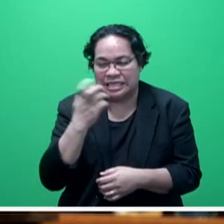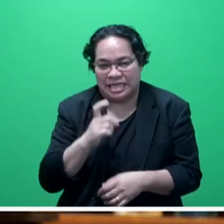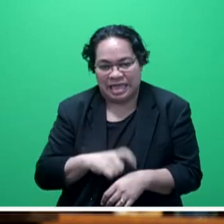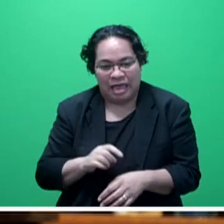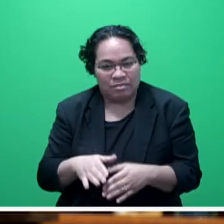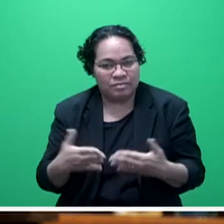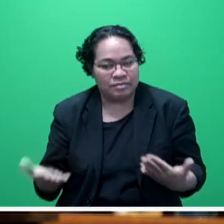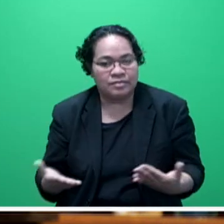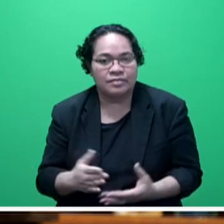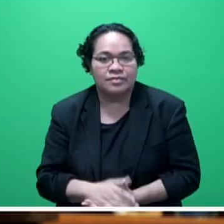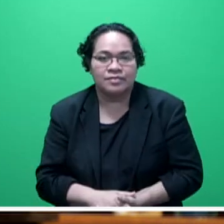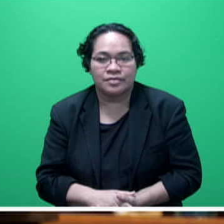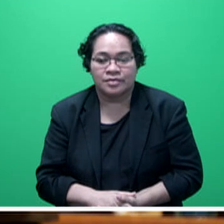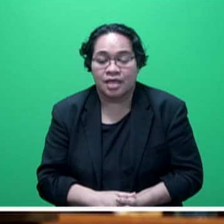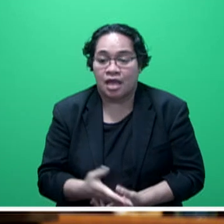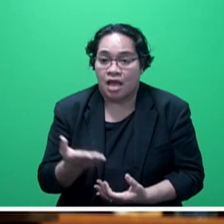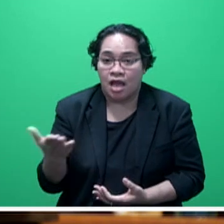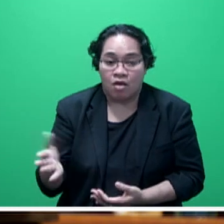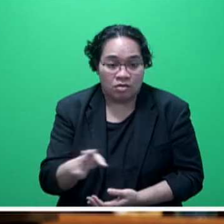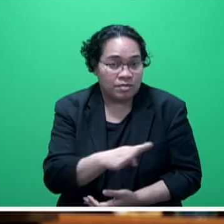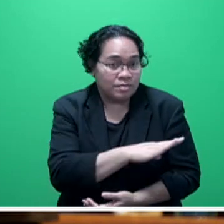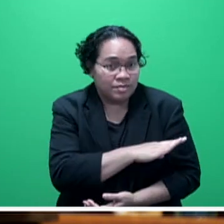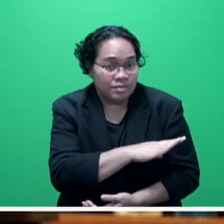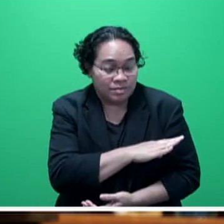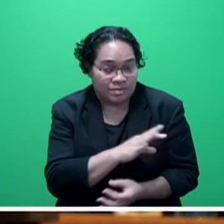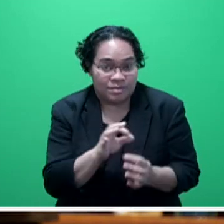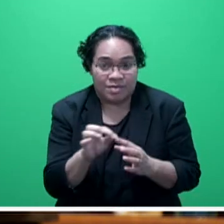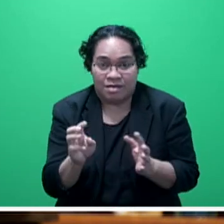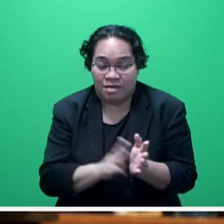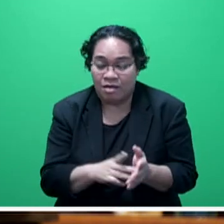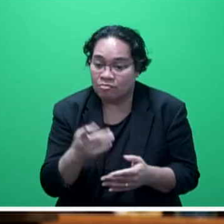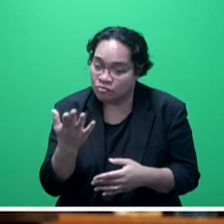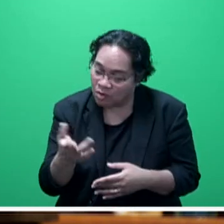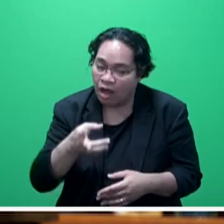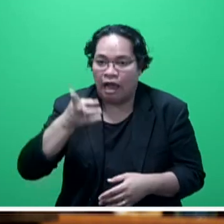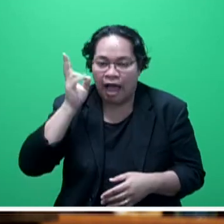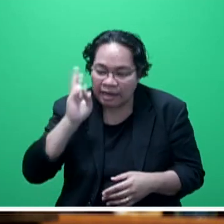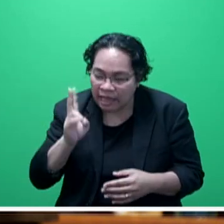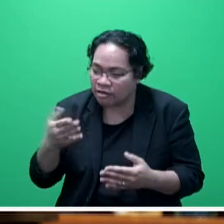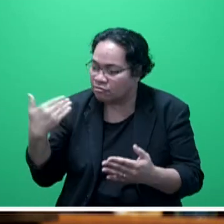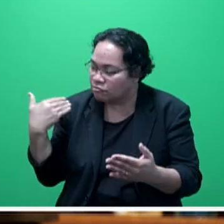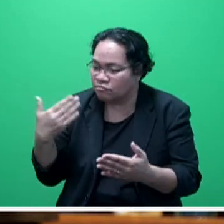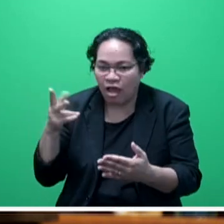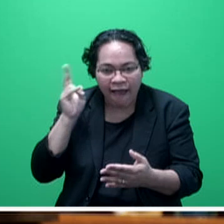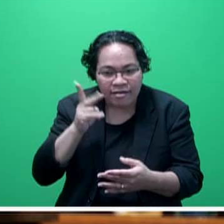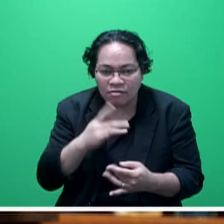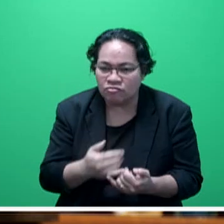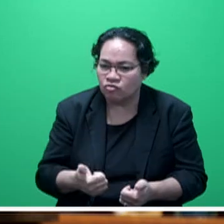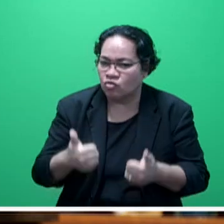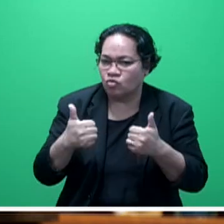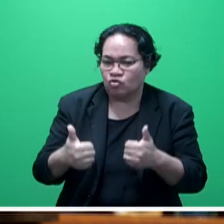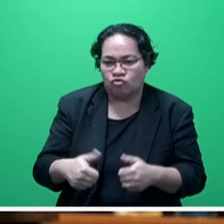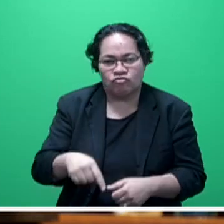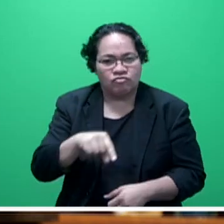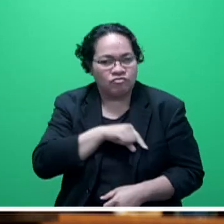sir, our Honourable Prime Minister again and again has demonstrated unmatched quality of a good and a true